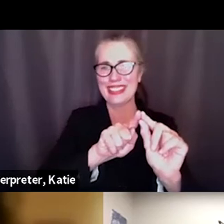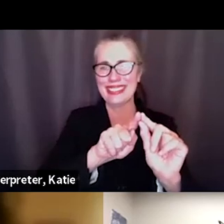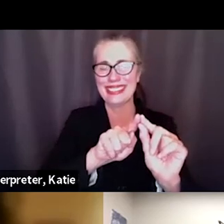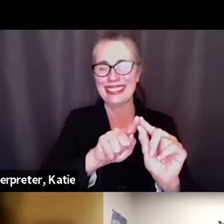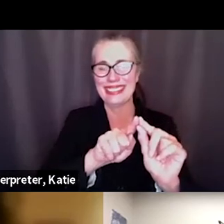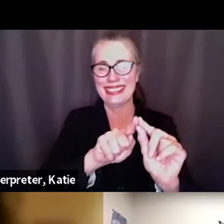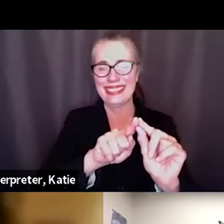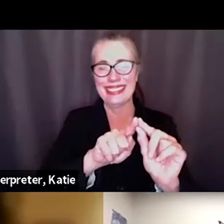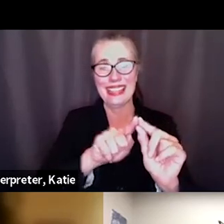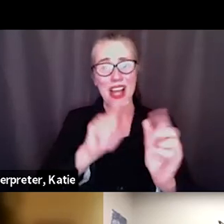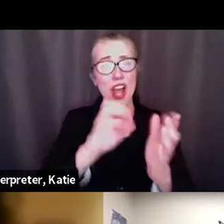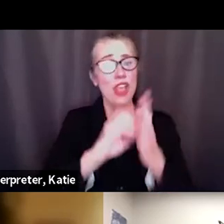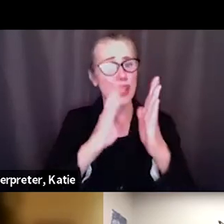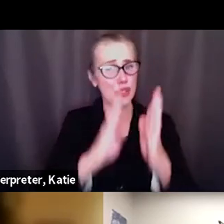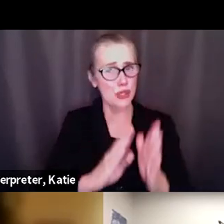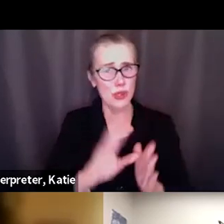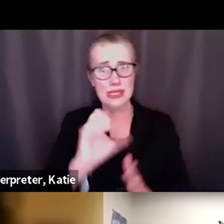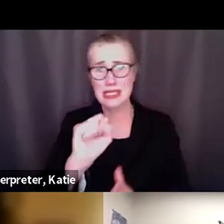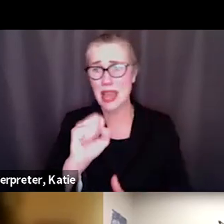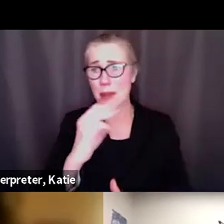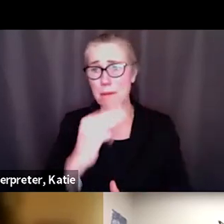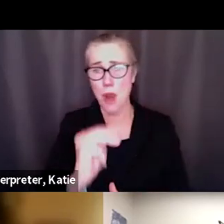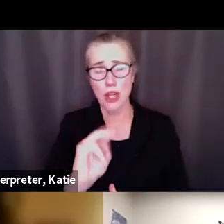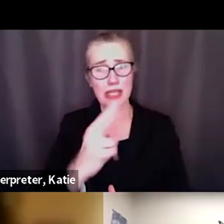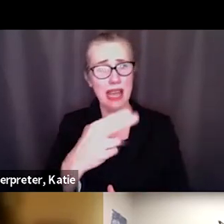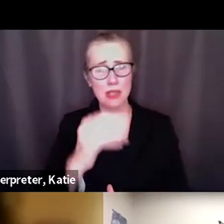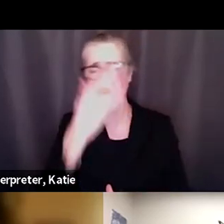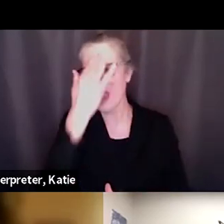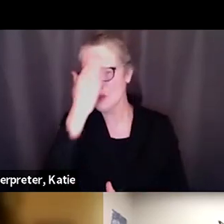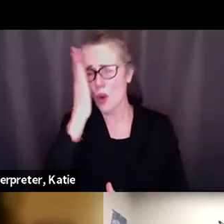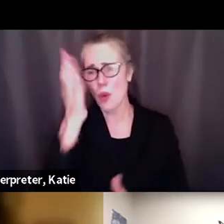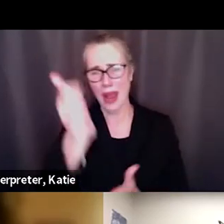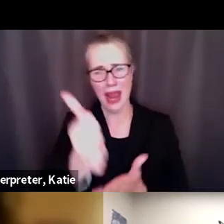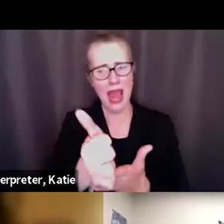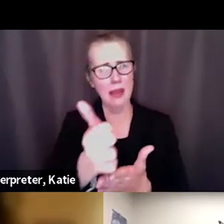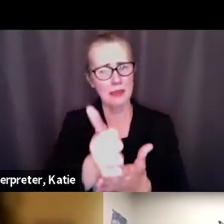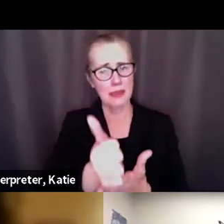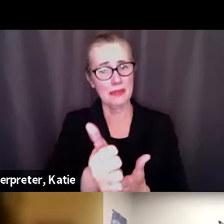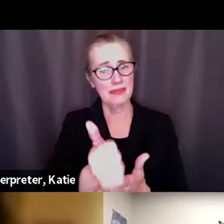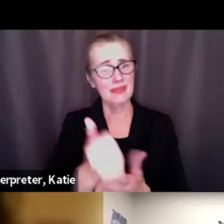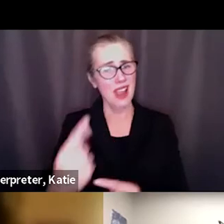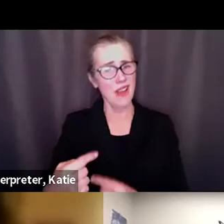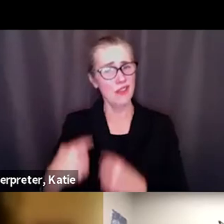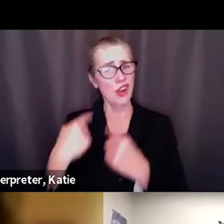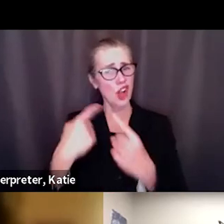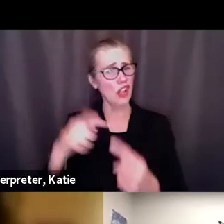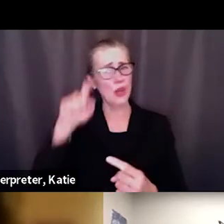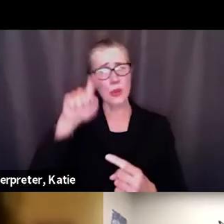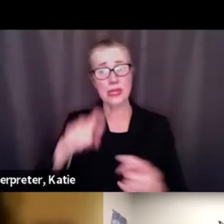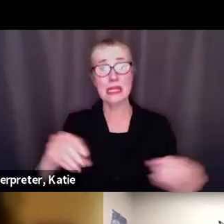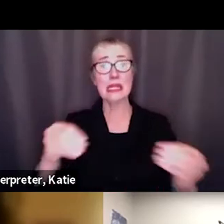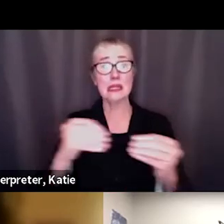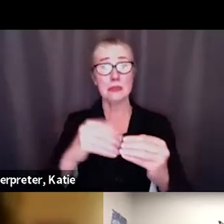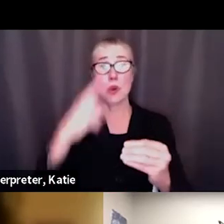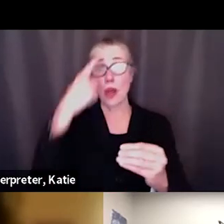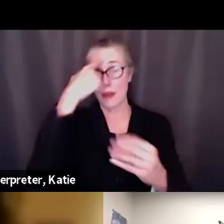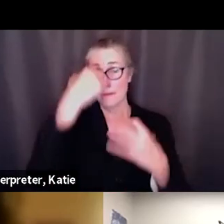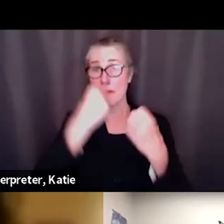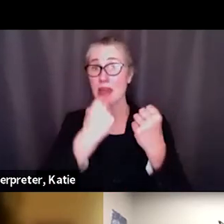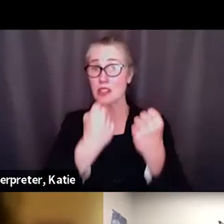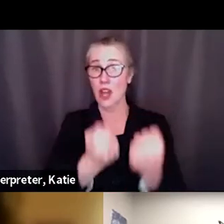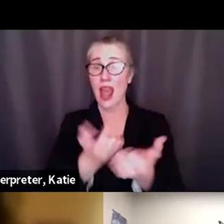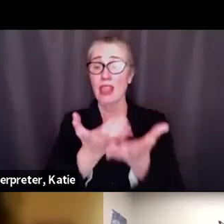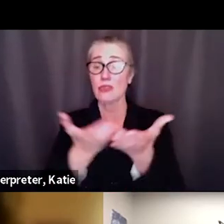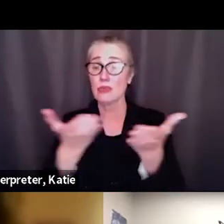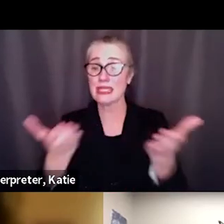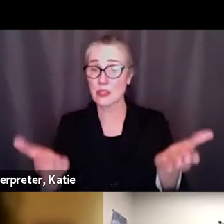students at san marcos for a while we've had a need for mental health resources and education we still do district wide but this